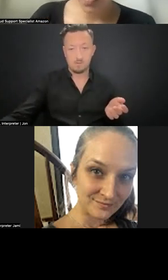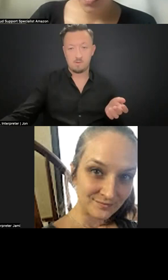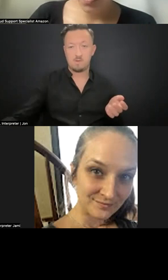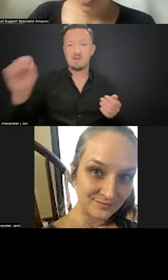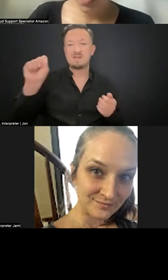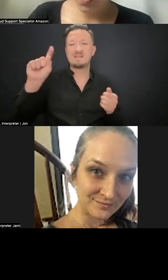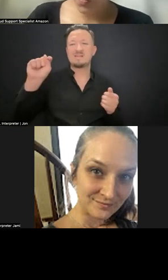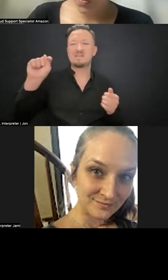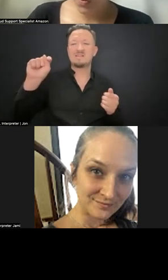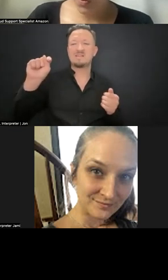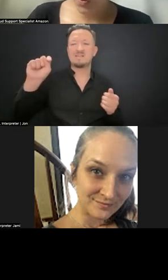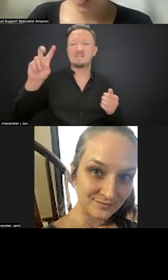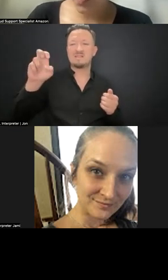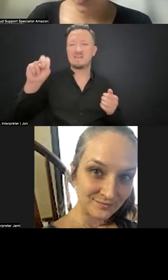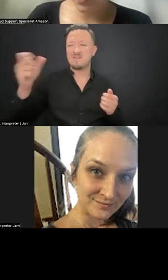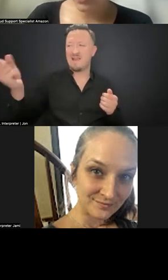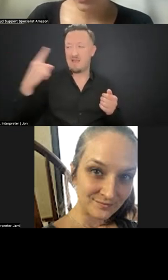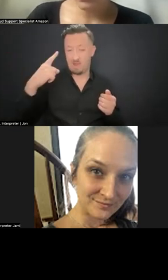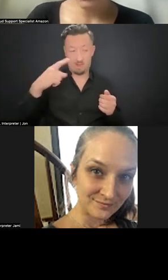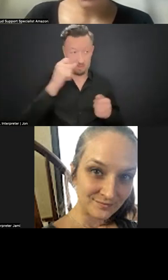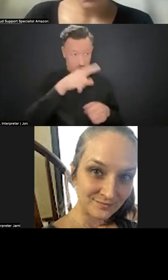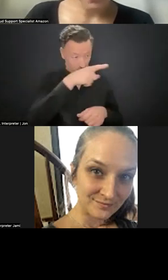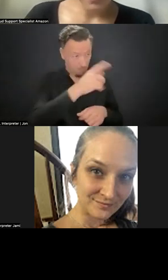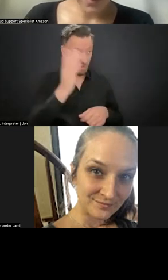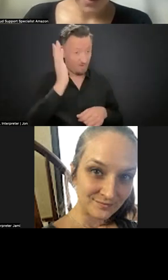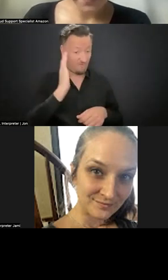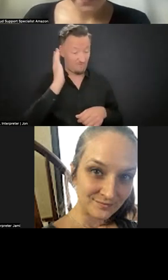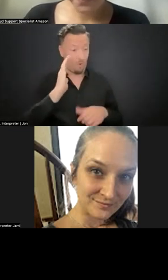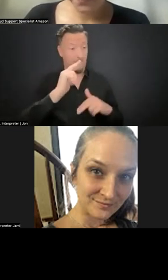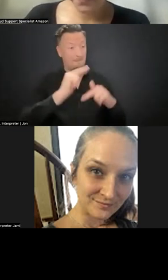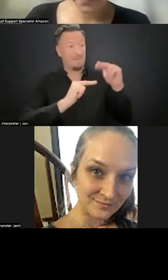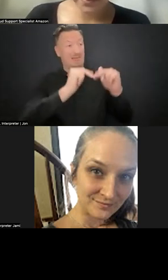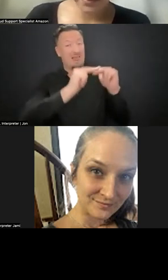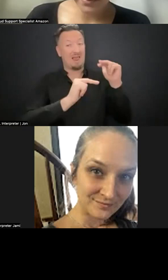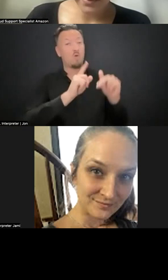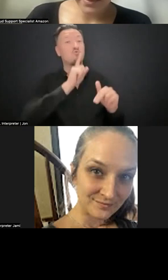Have I ever built a physical server at the data center?